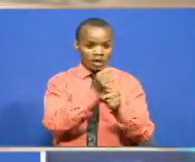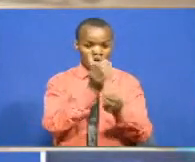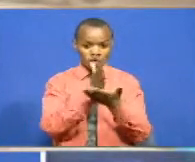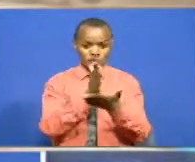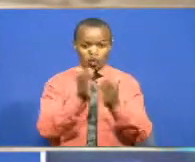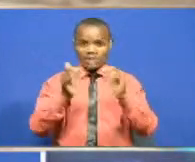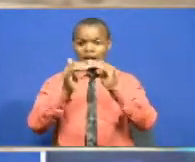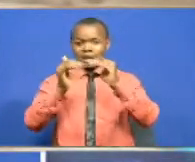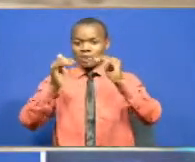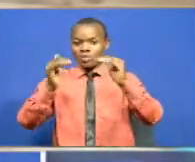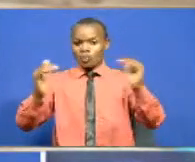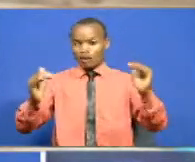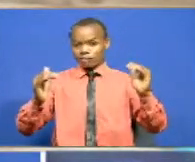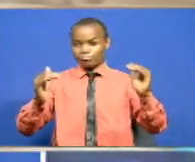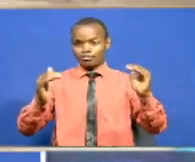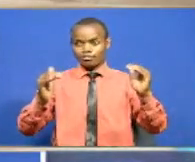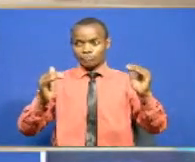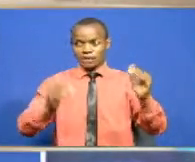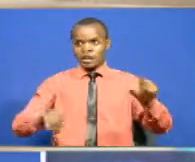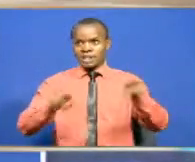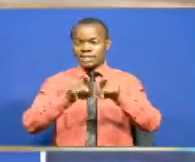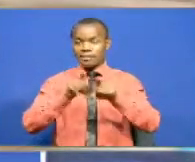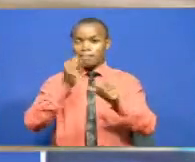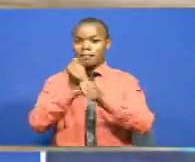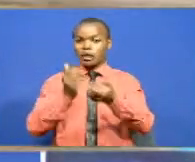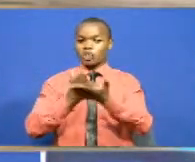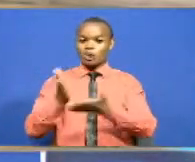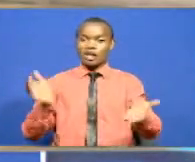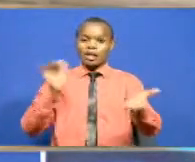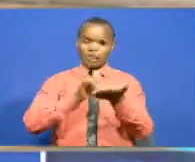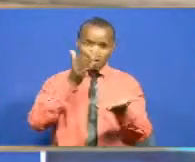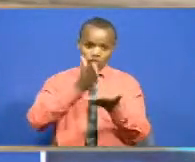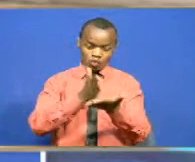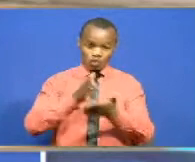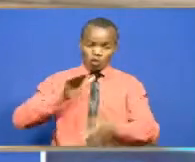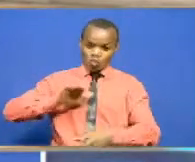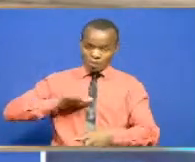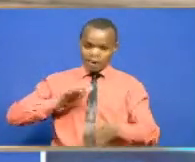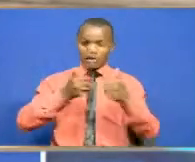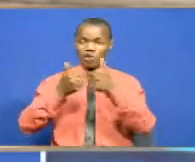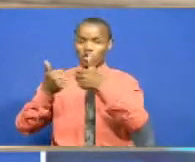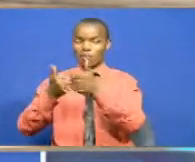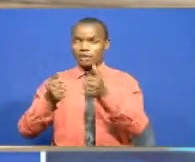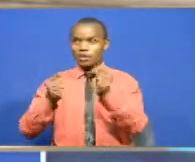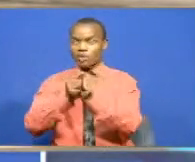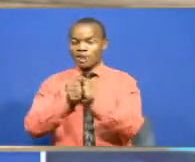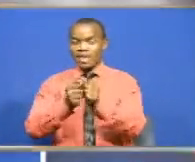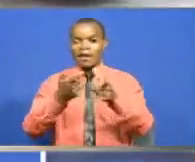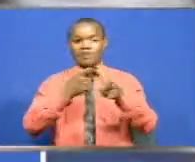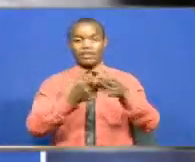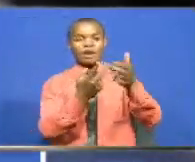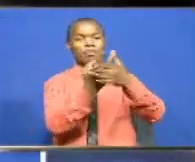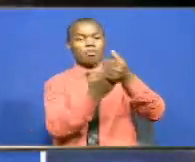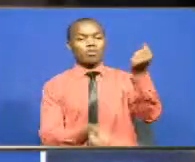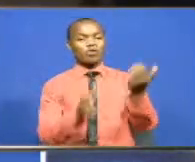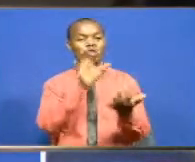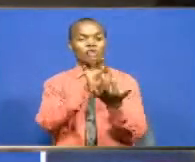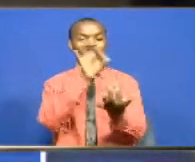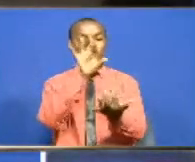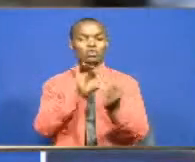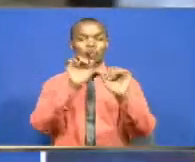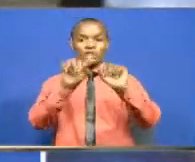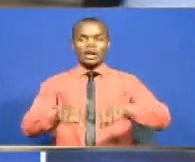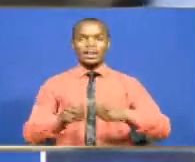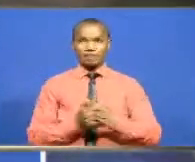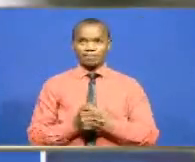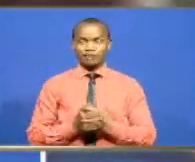the strength that you have and make sure that a woman running with you can then, both of you can get elected. However, according to a